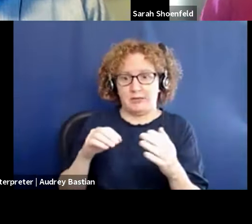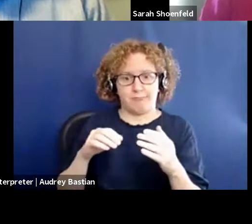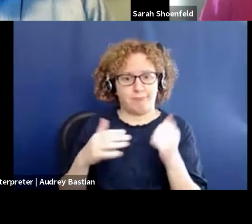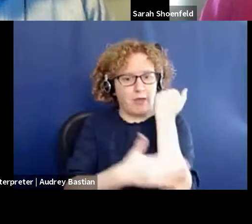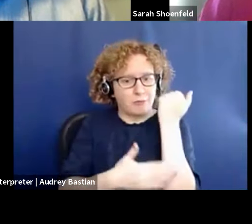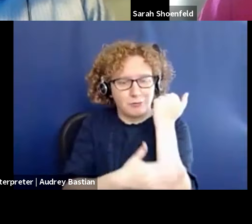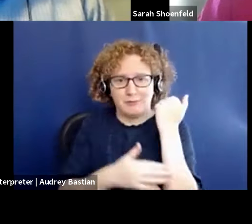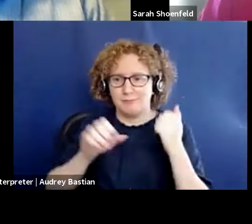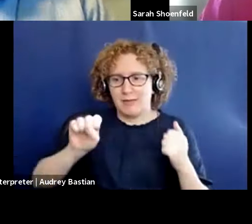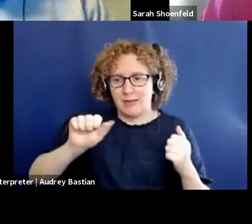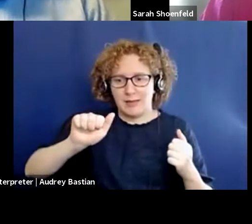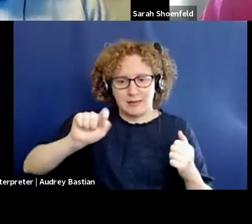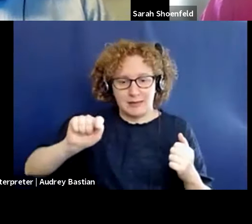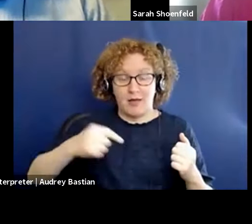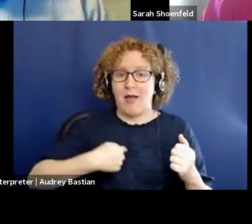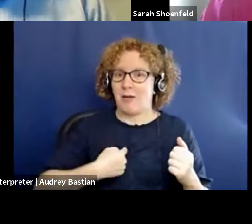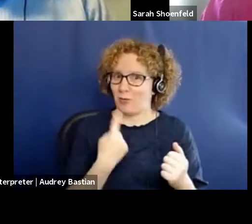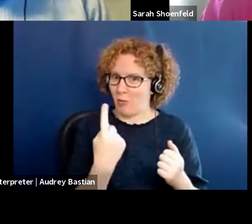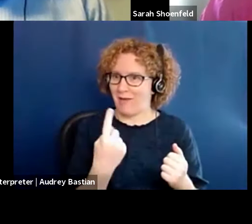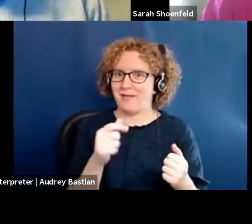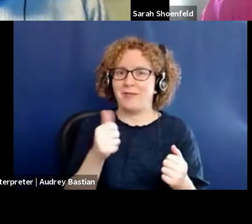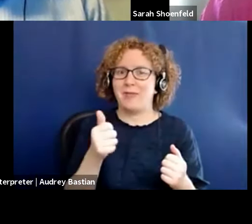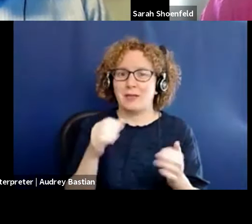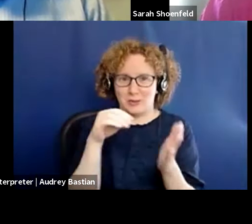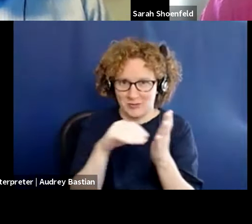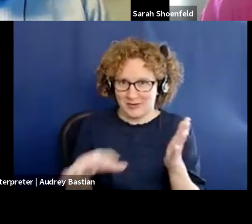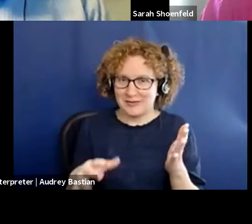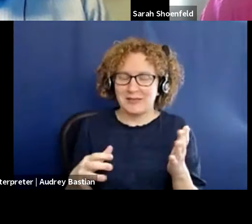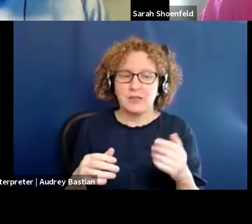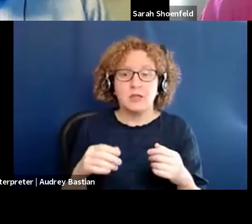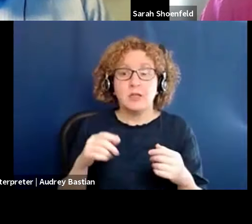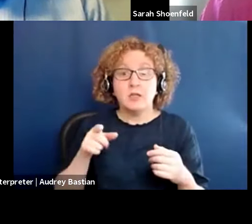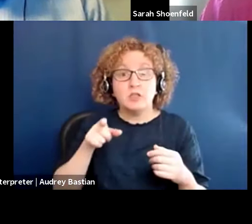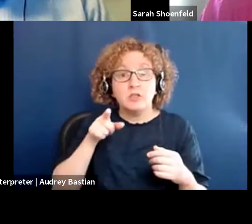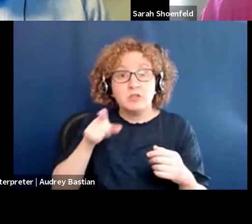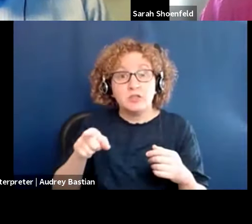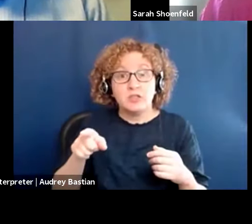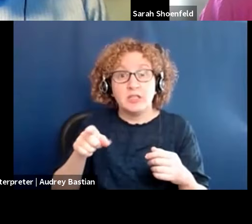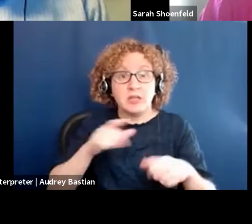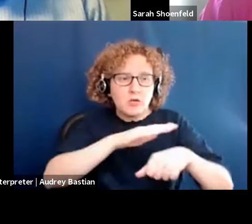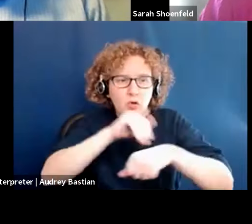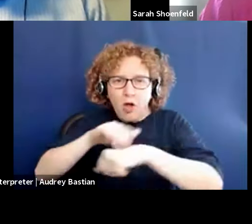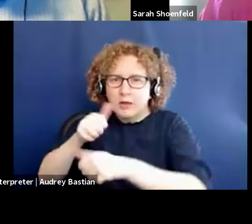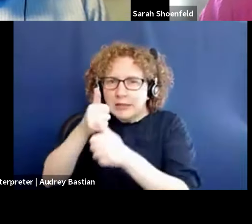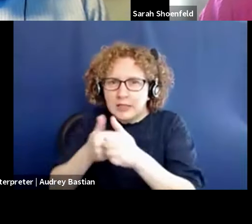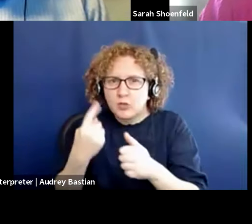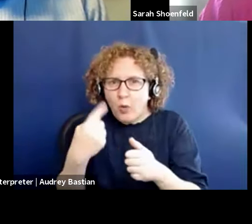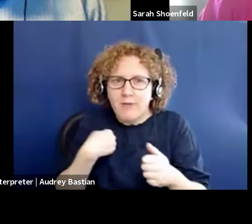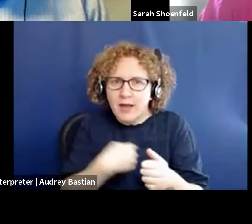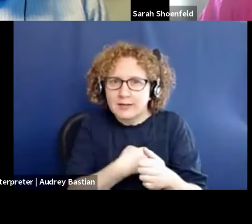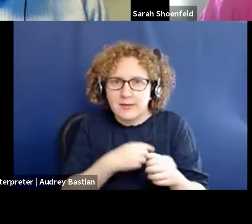the SATs, and I was one of those 10 students. She called each one of us into her office